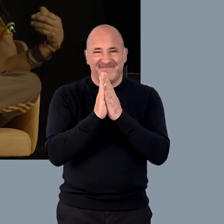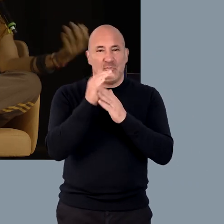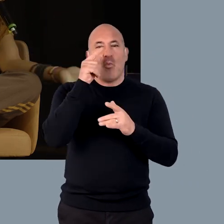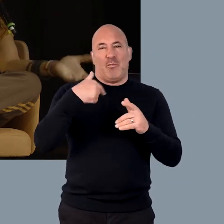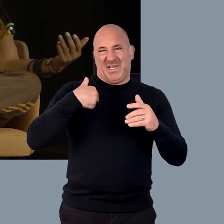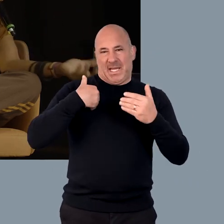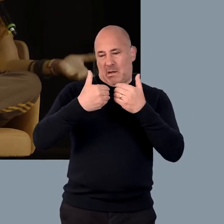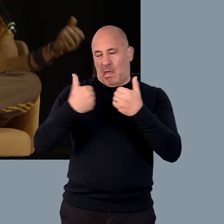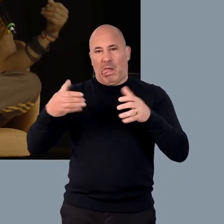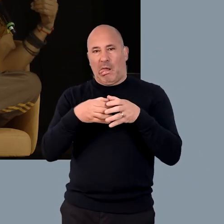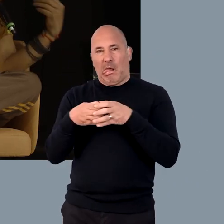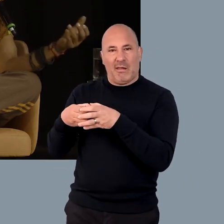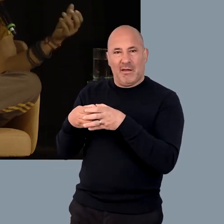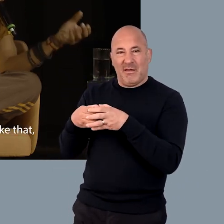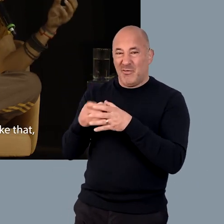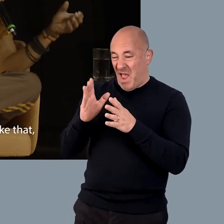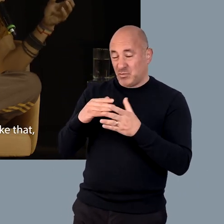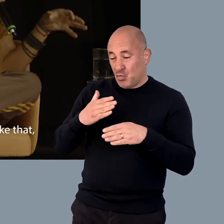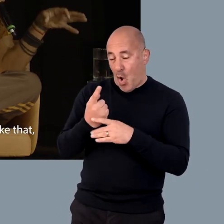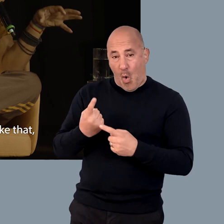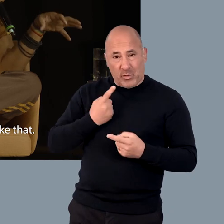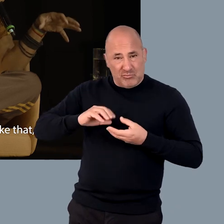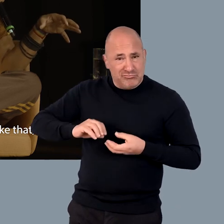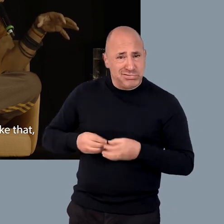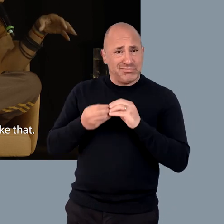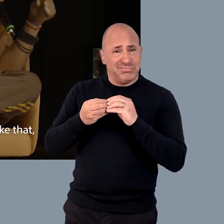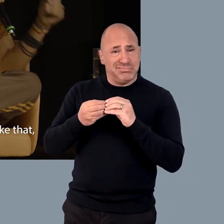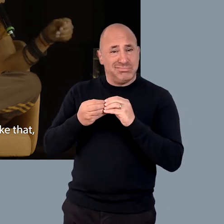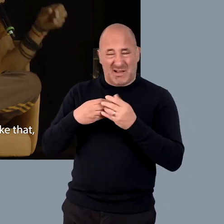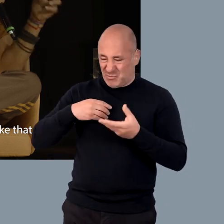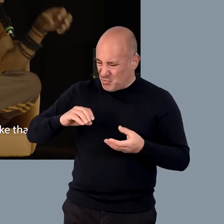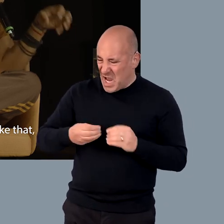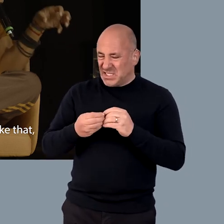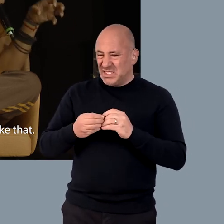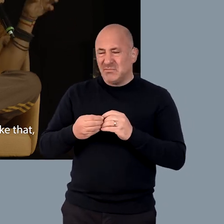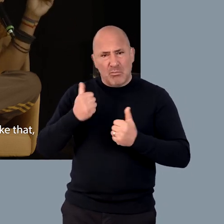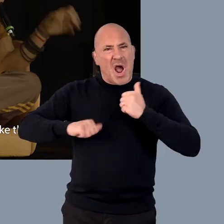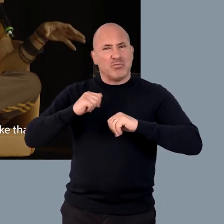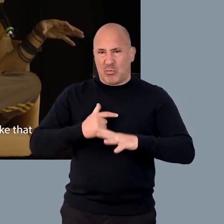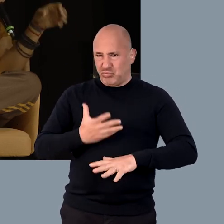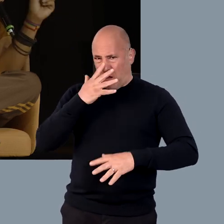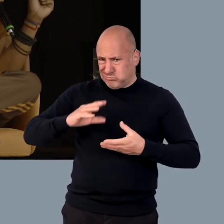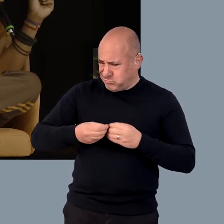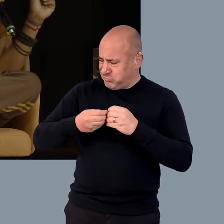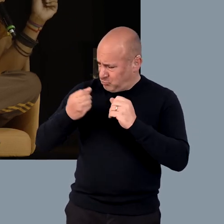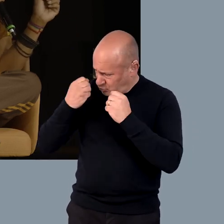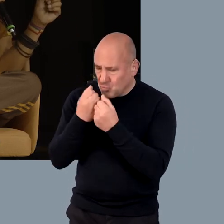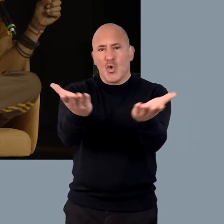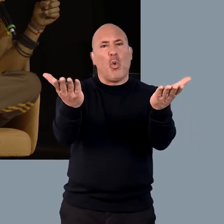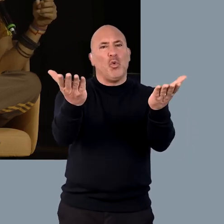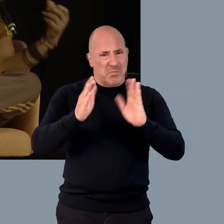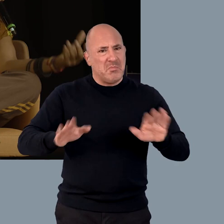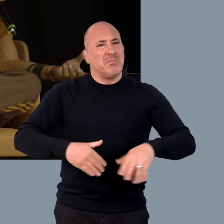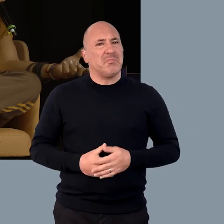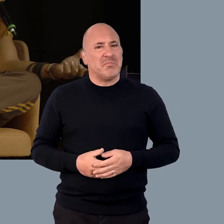or somebody that we you know when when we are marginalized like that we have to create work and we have to